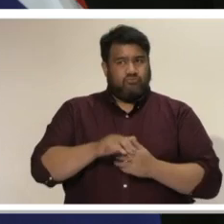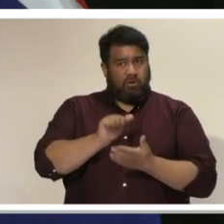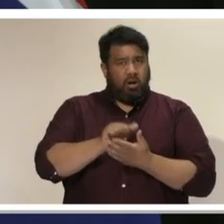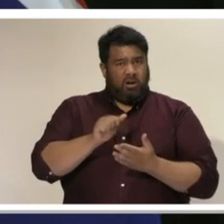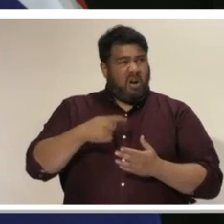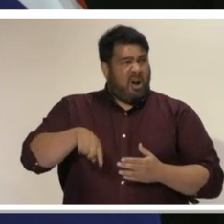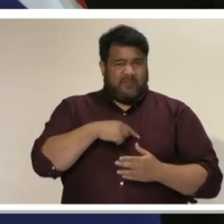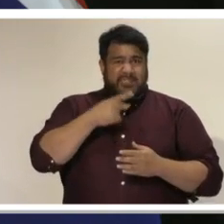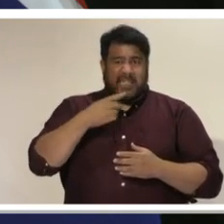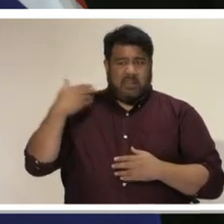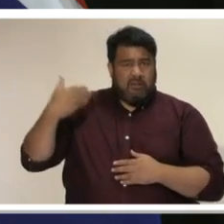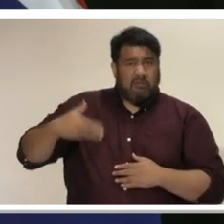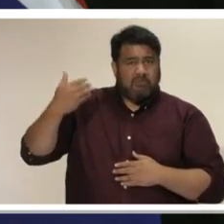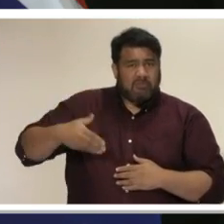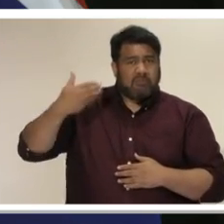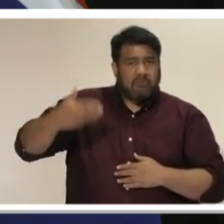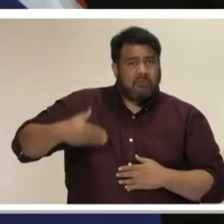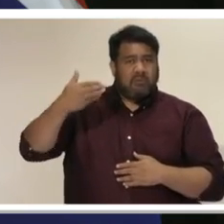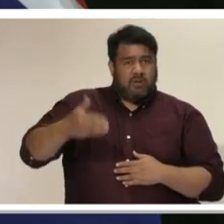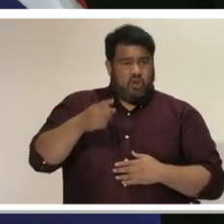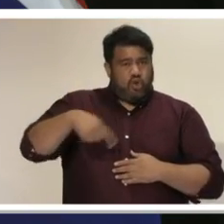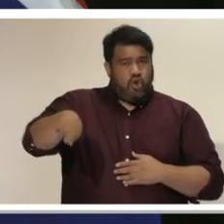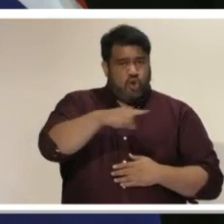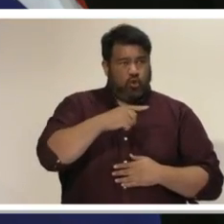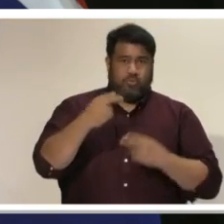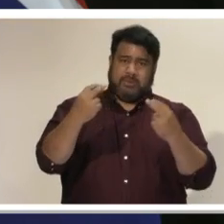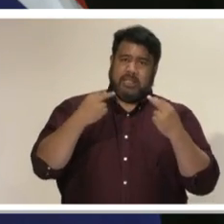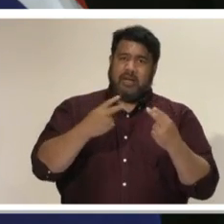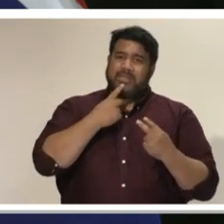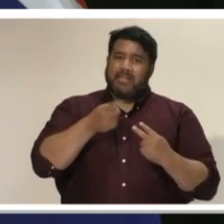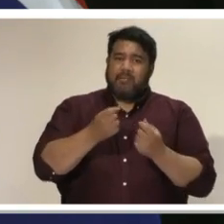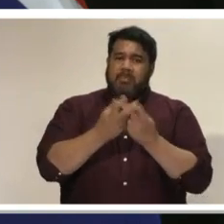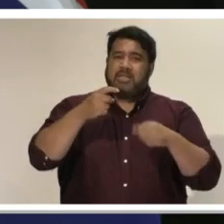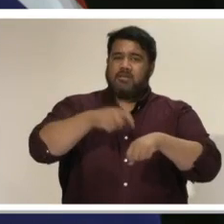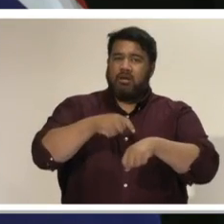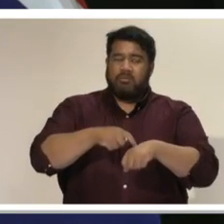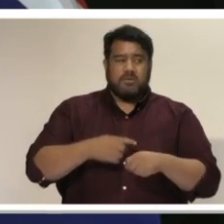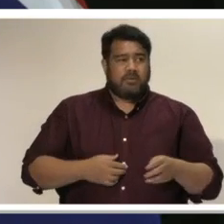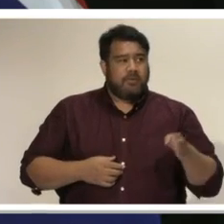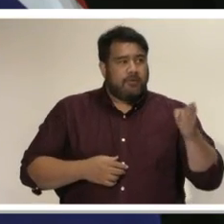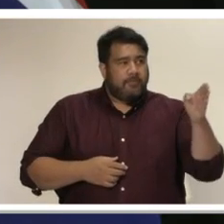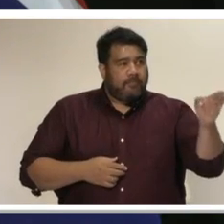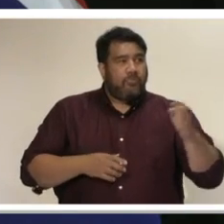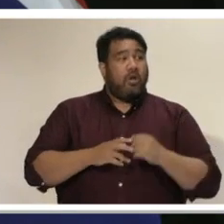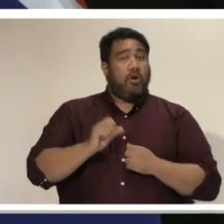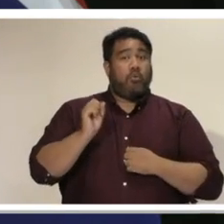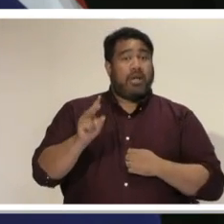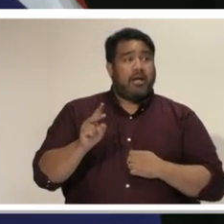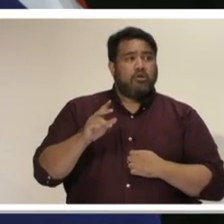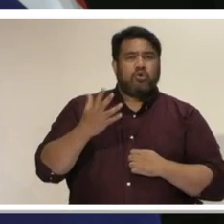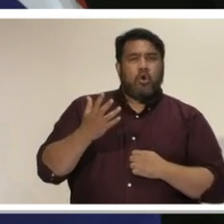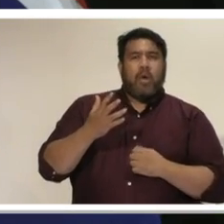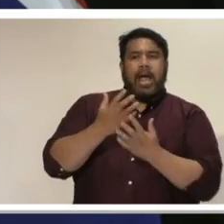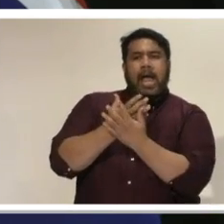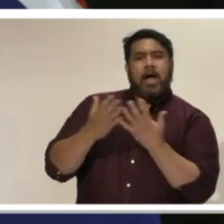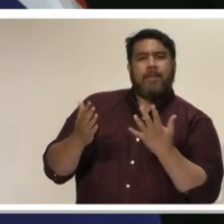that continuously, and you've all benefited from hearing that ad nauseum. A magic number that you would keep us, a magic number of cases